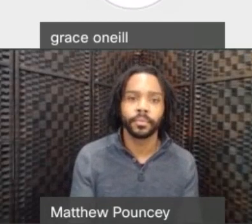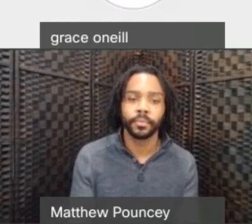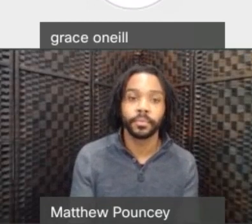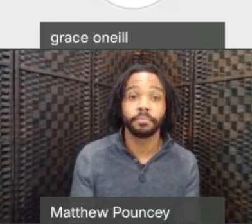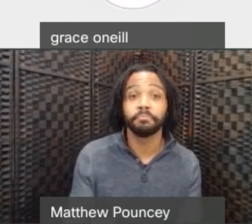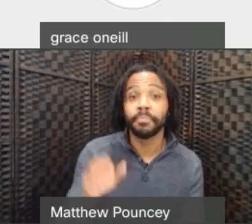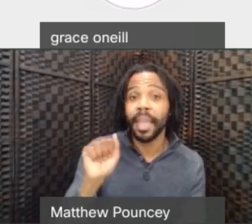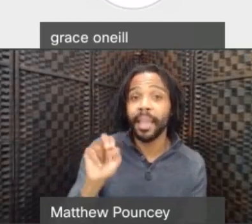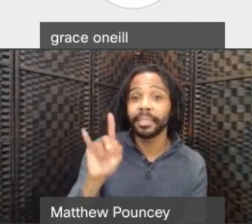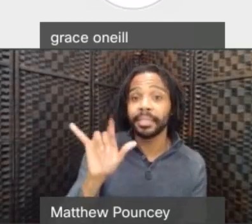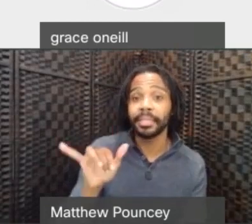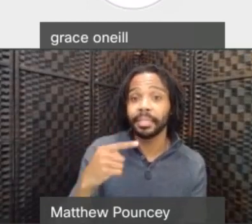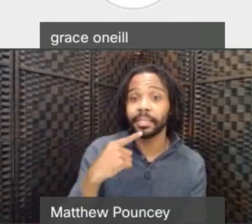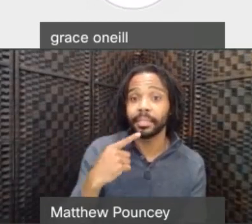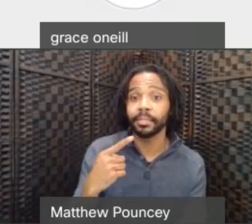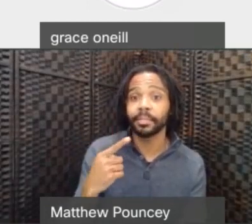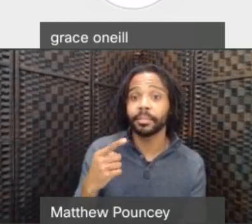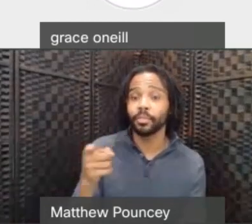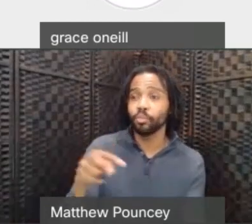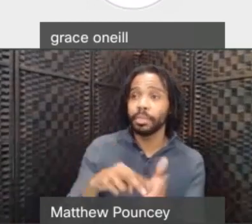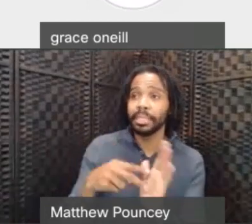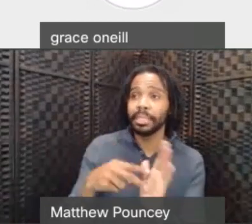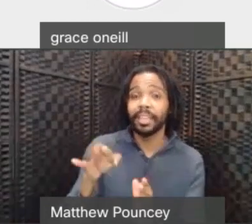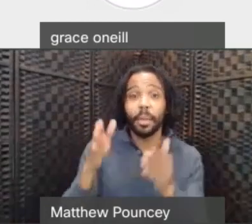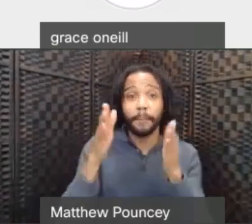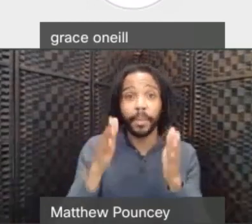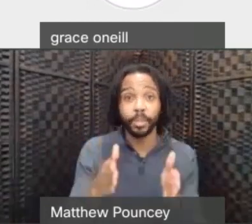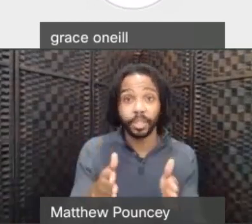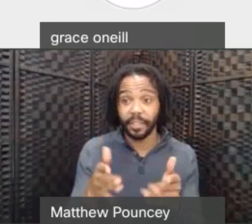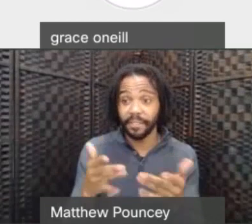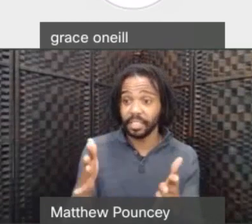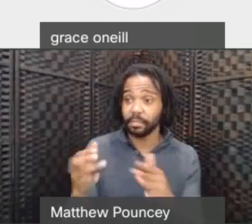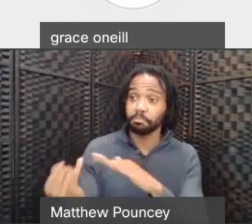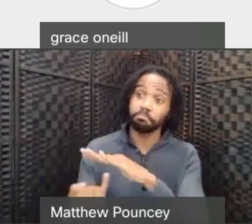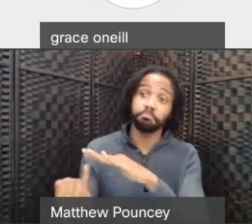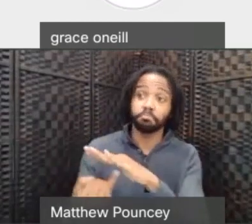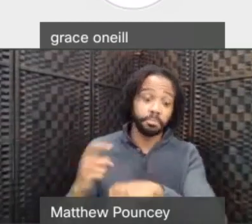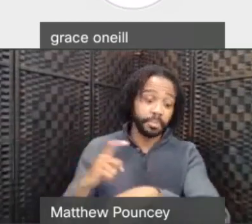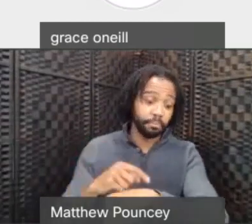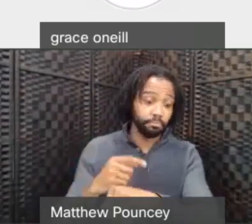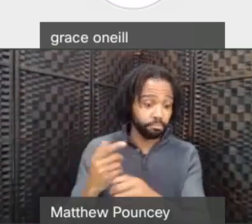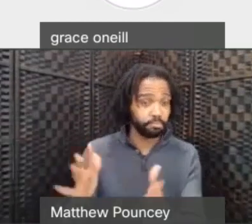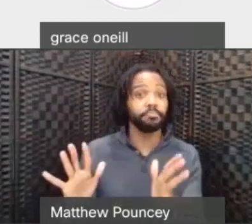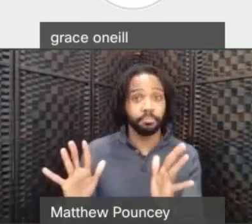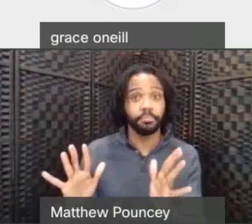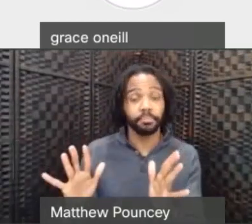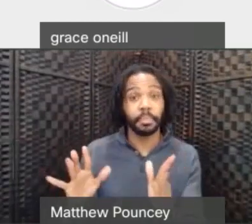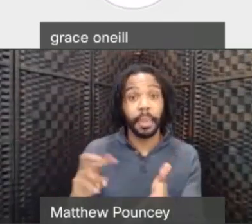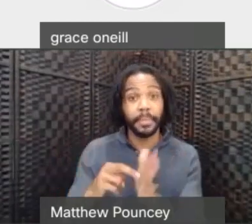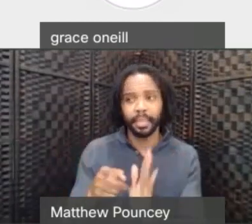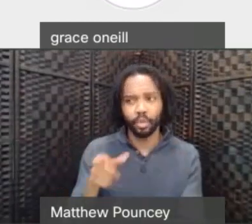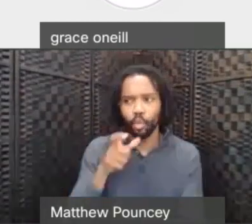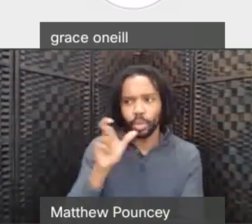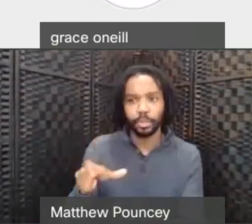So are we saying that once a person completes their time-based isolation, they don't need a test to end isolation?